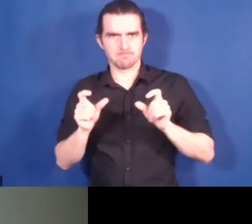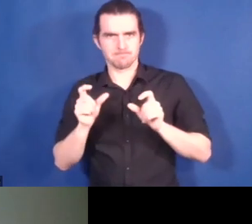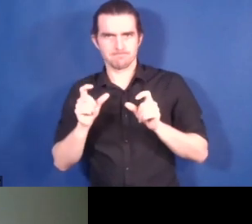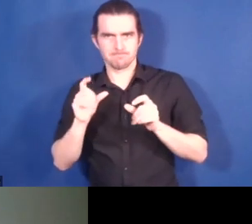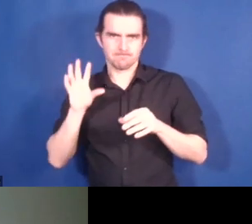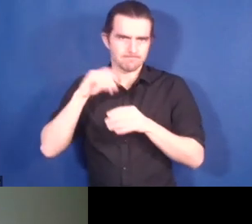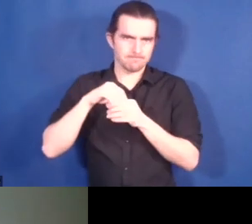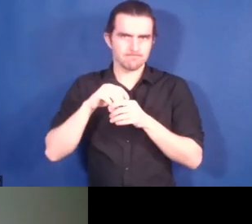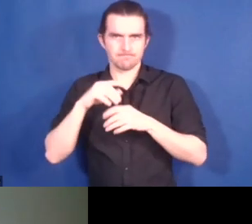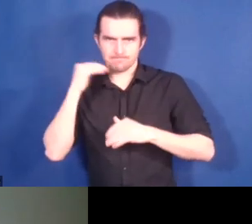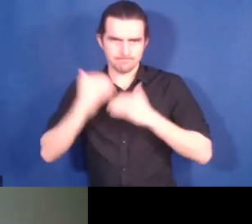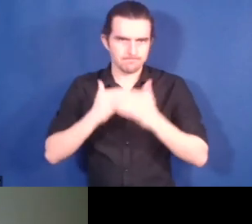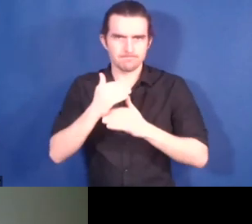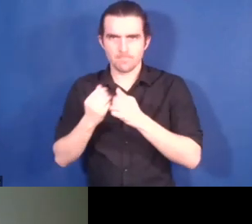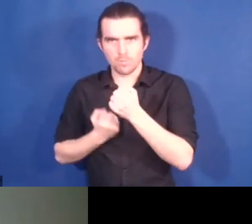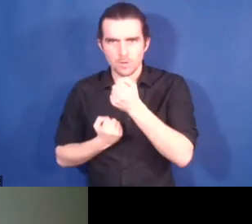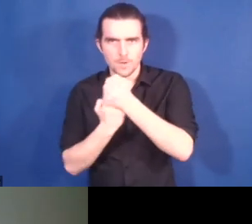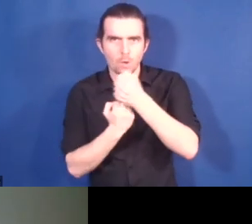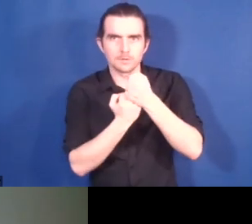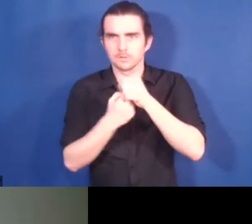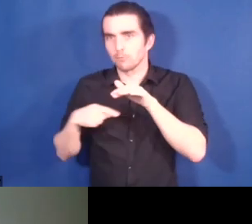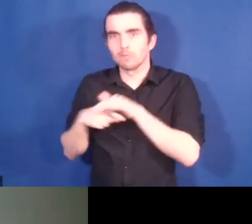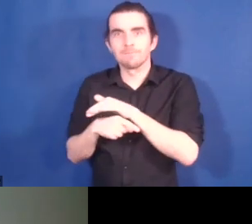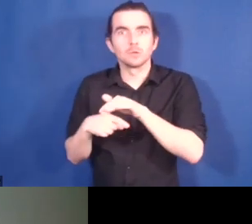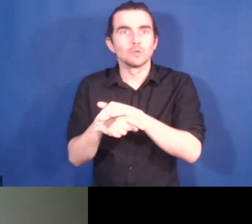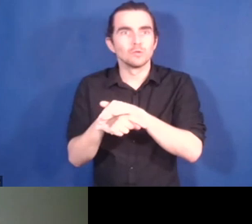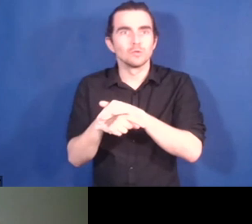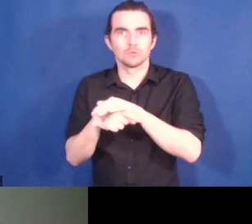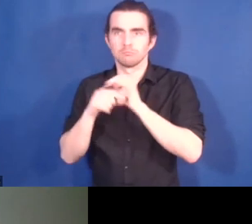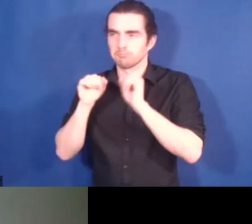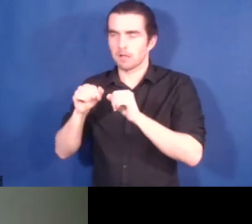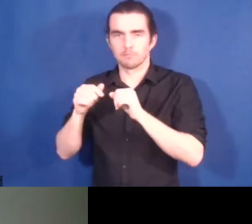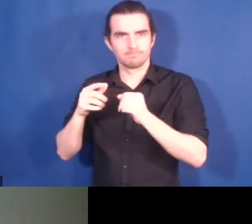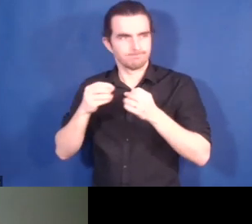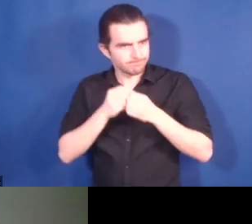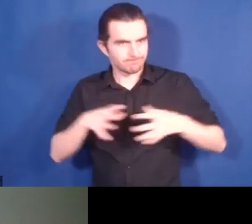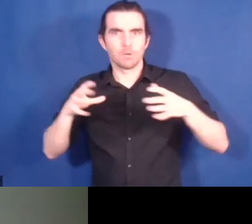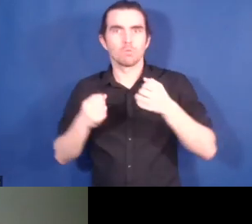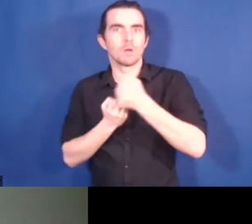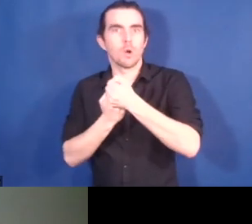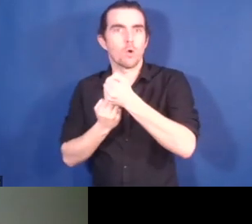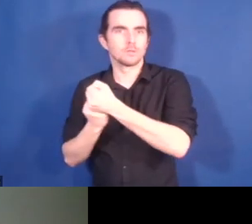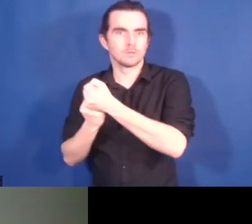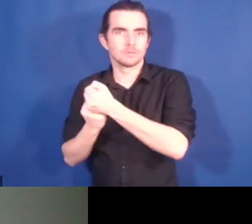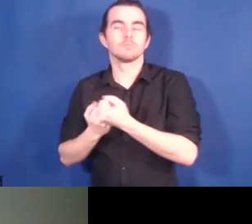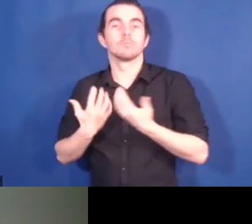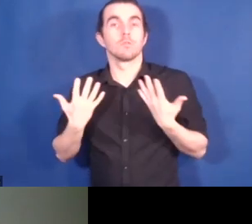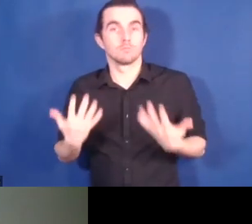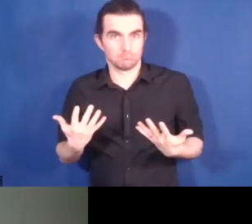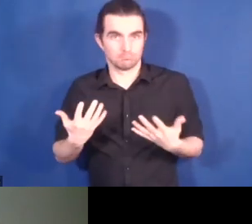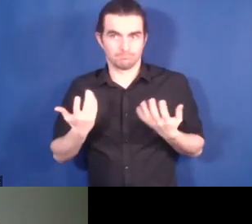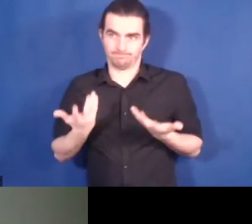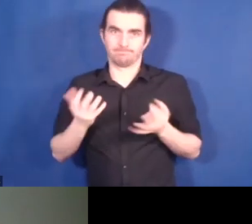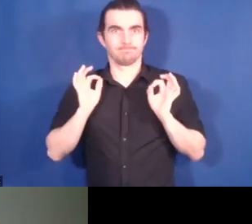3-year strategy, but it has some goals that go on to 2030. And it's the 3-year strategy on resettlement